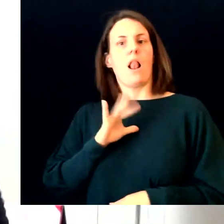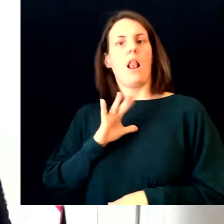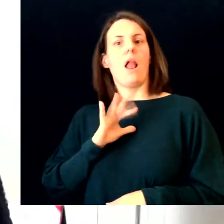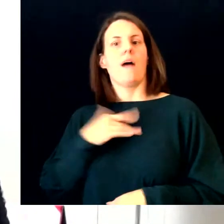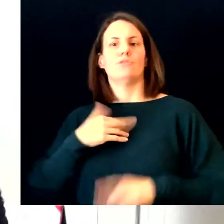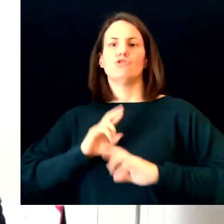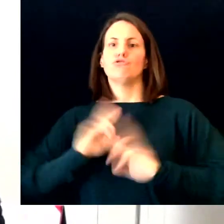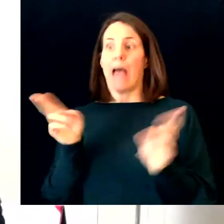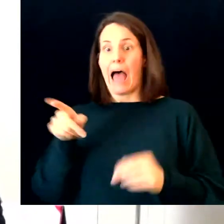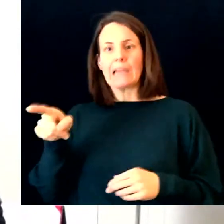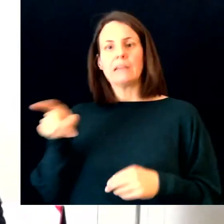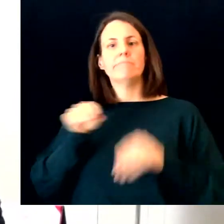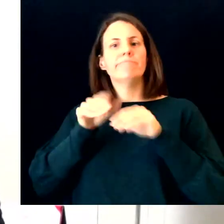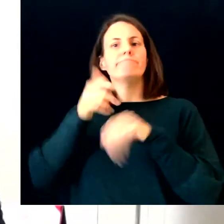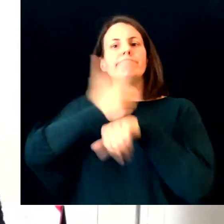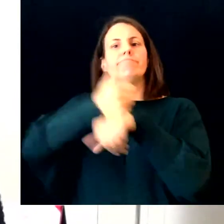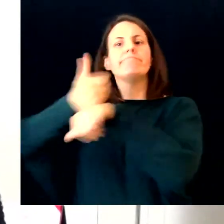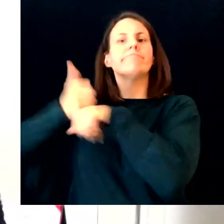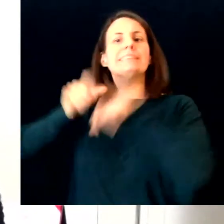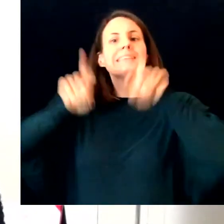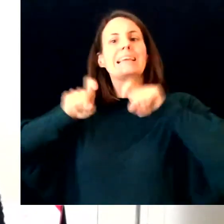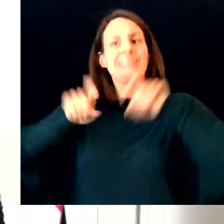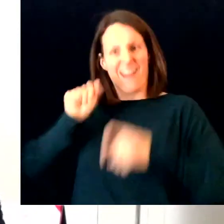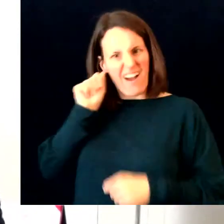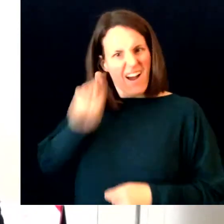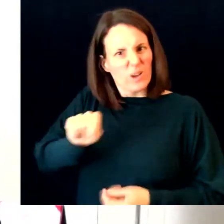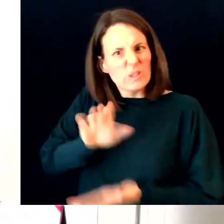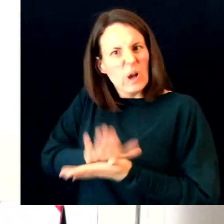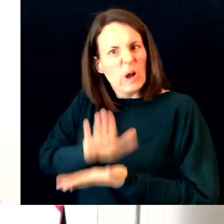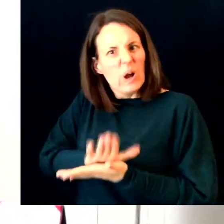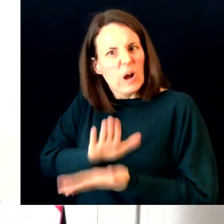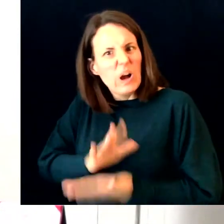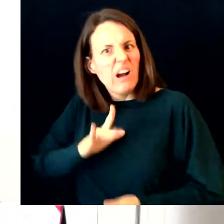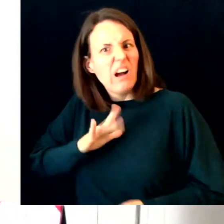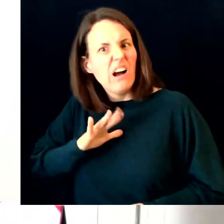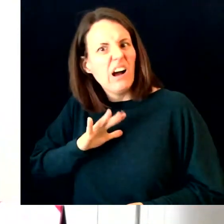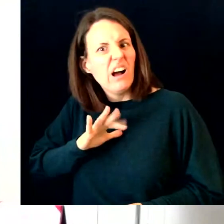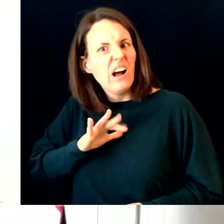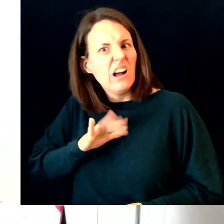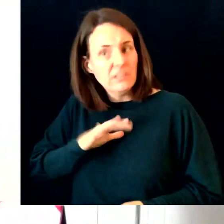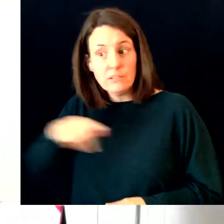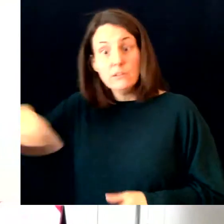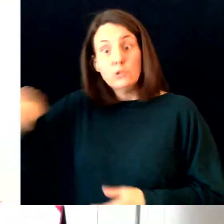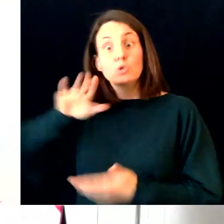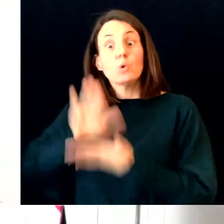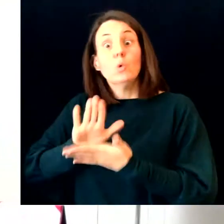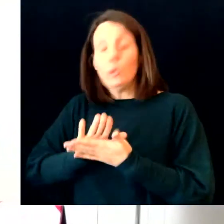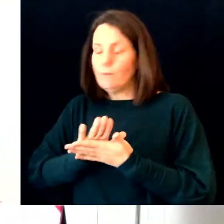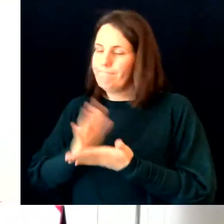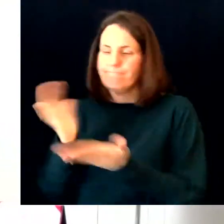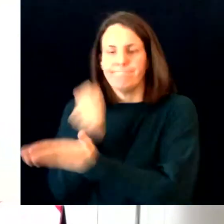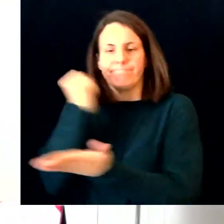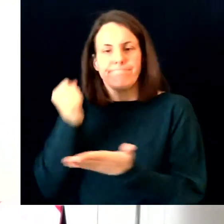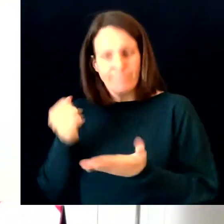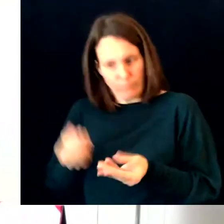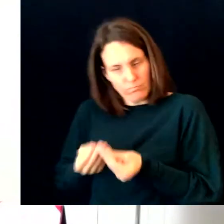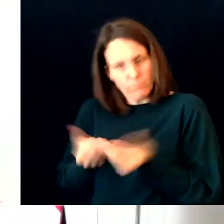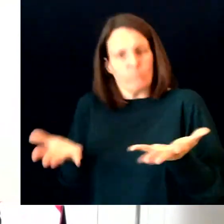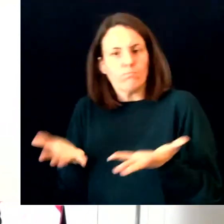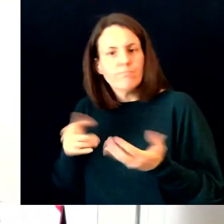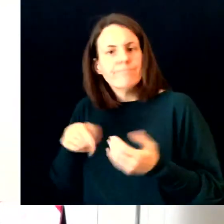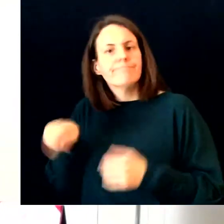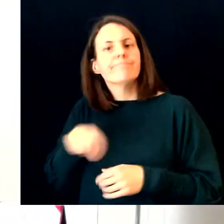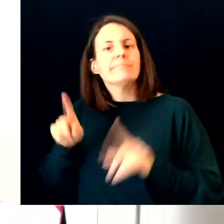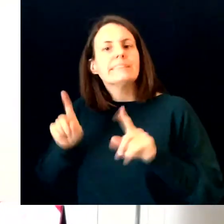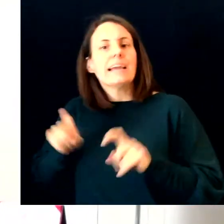that are participating in our school testing program. So we're asking parents and caregivers and guardians to have a conversation